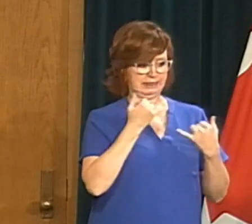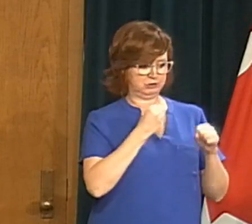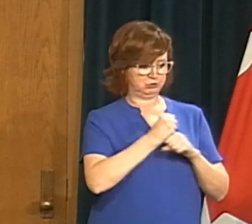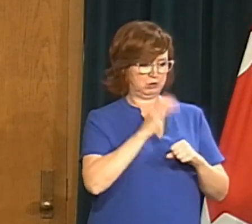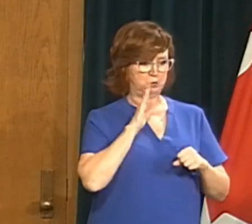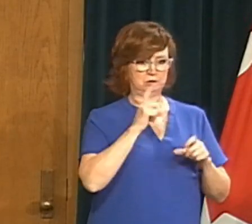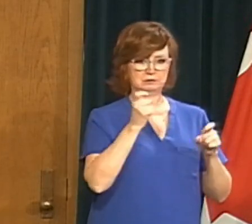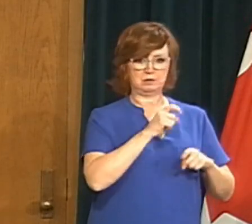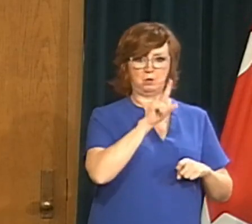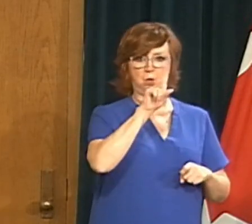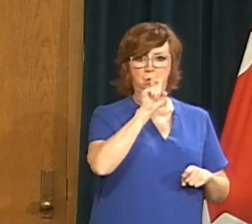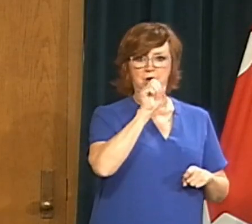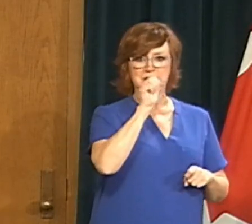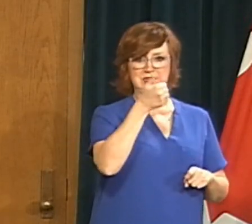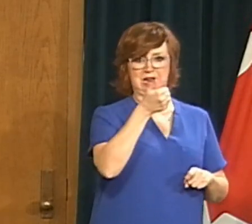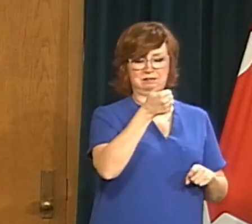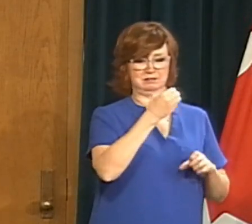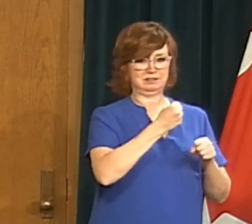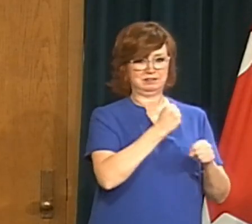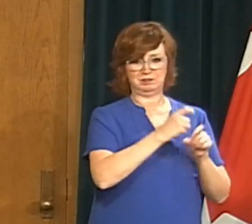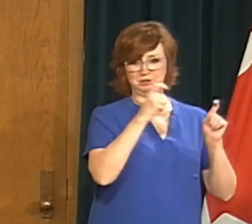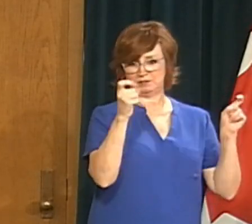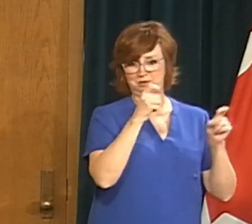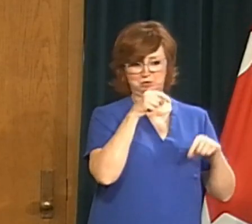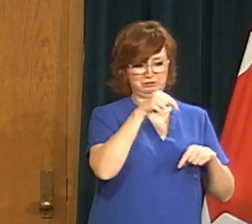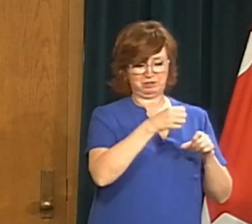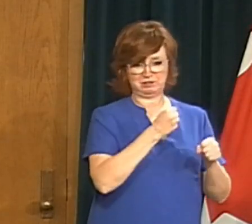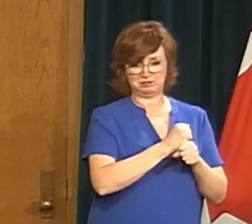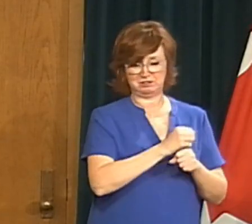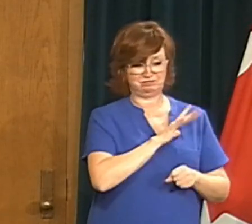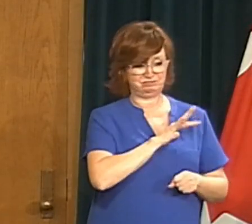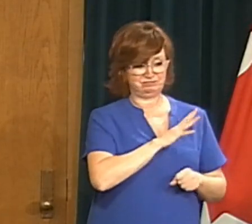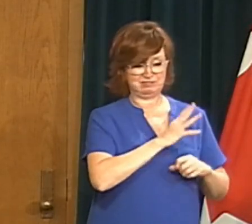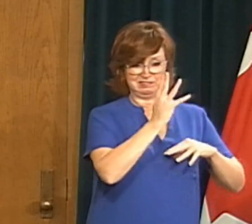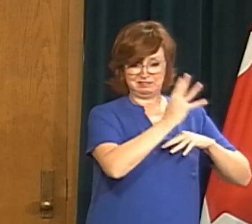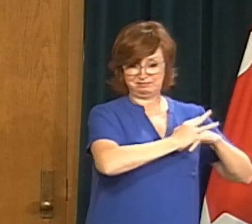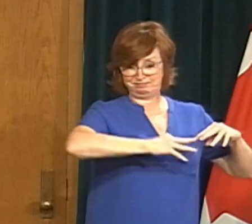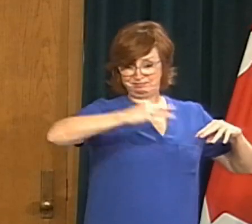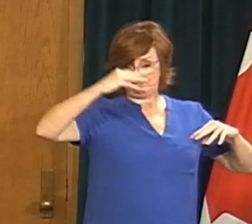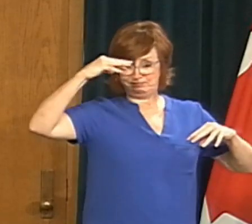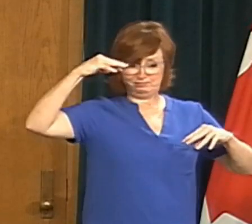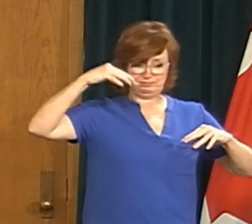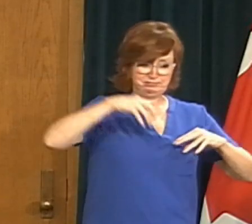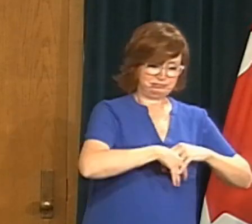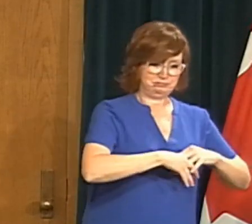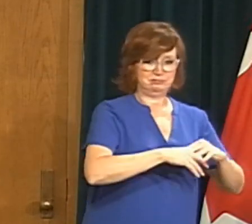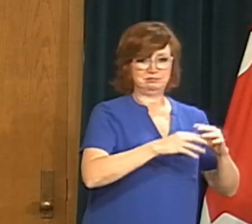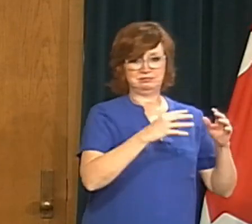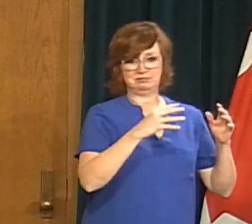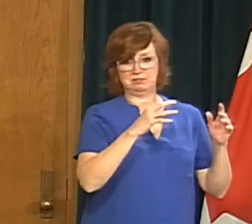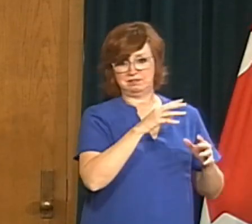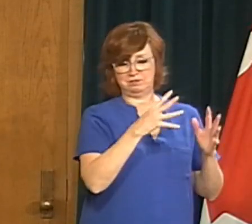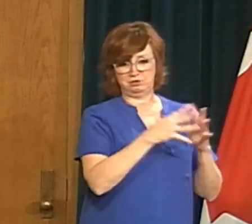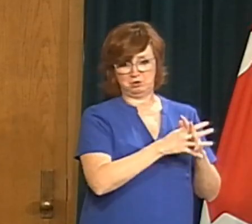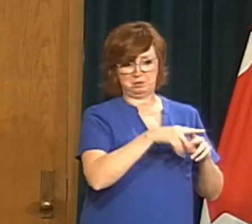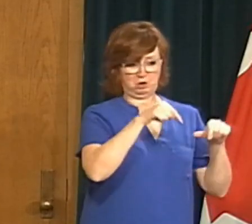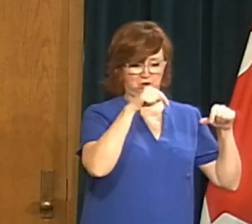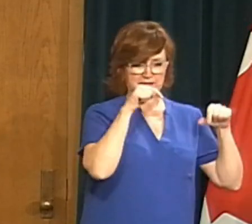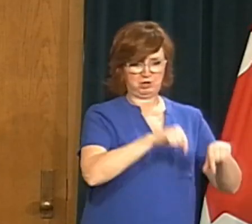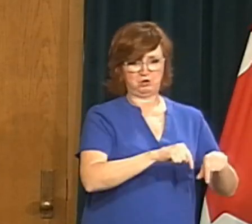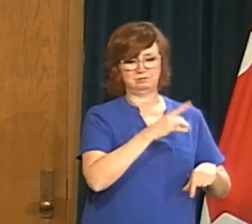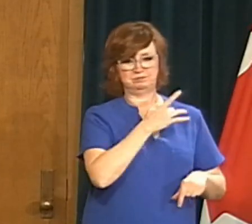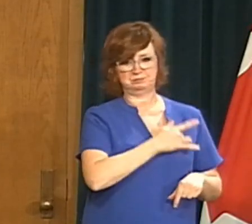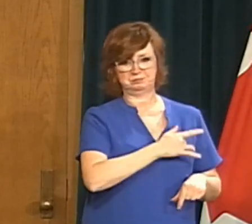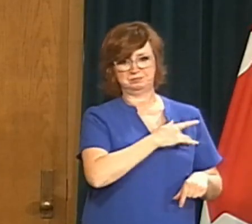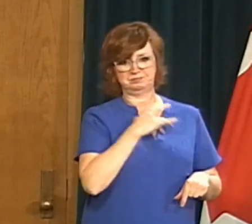year, and they most certainly are ingrained as being, part of the fabric of this province. So we